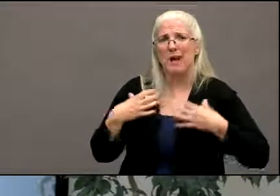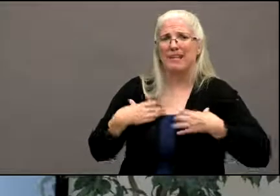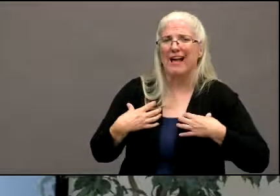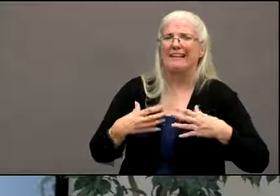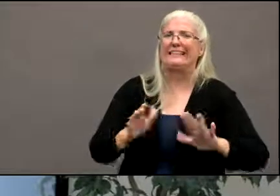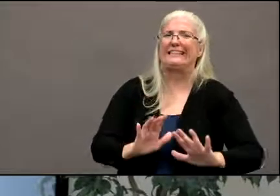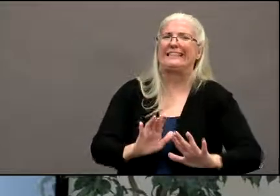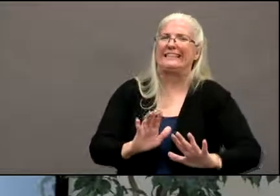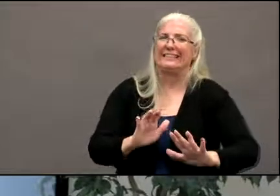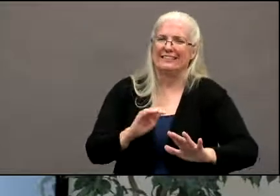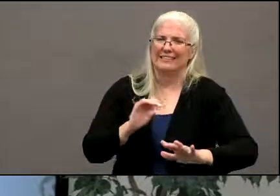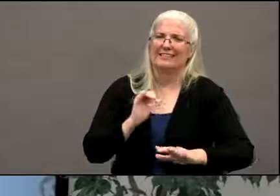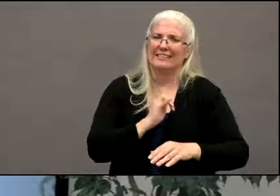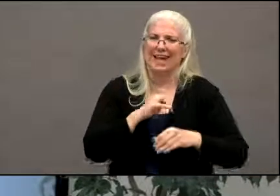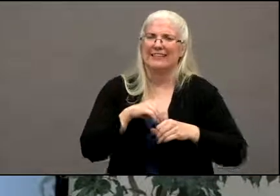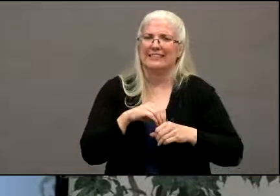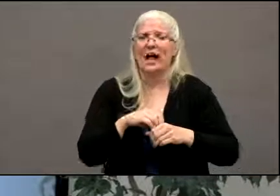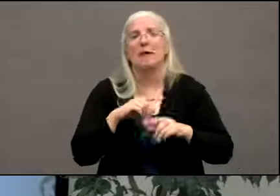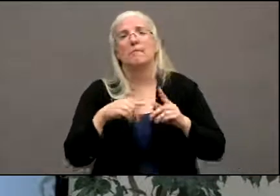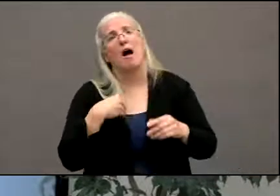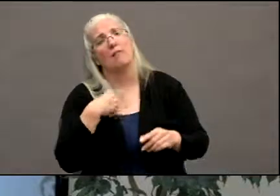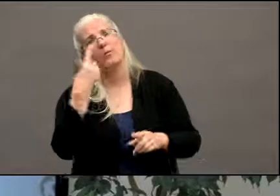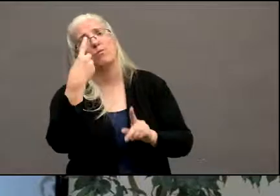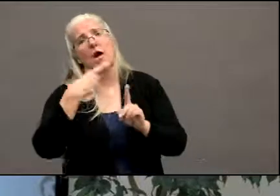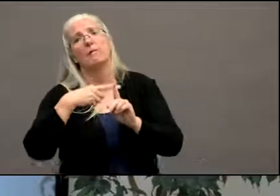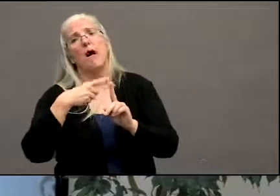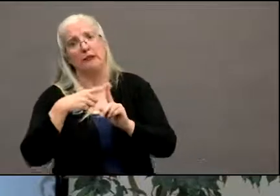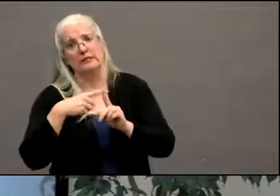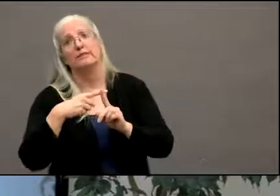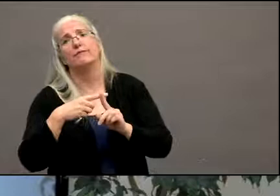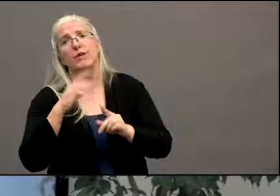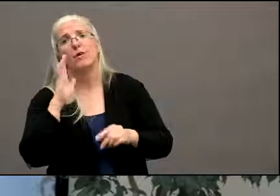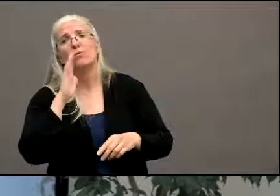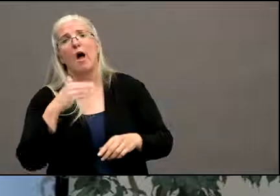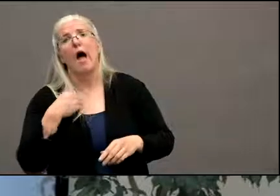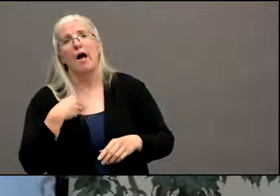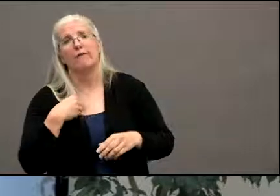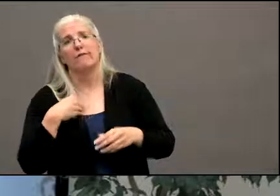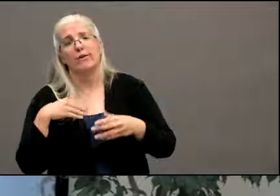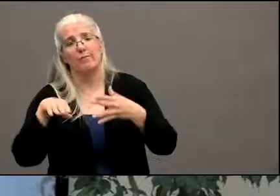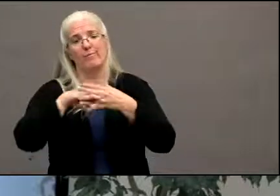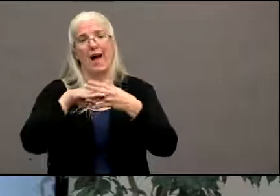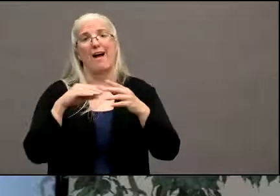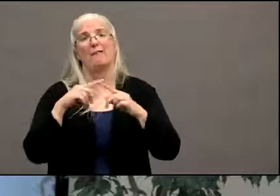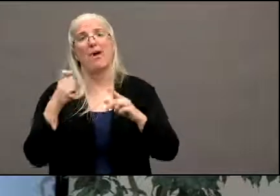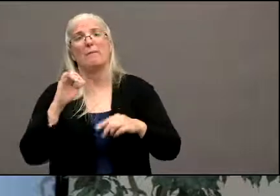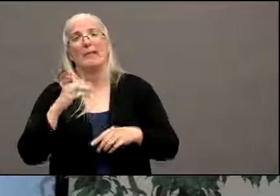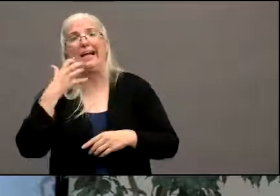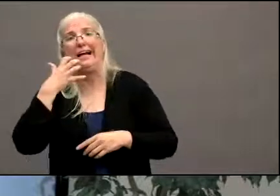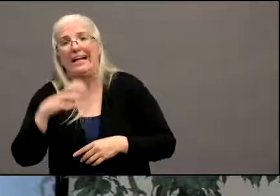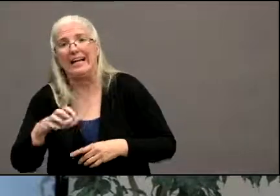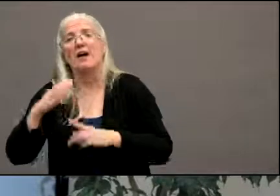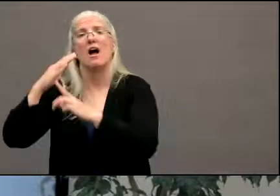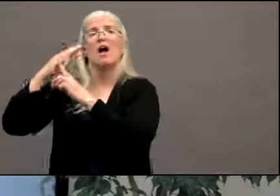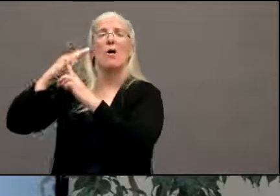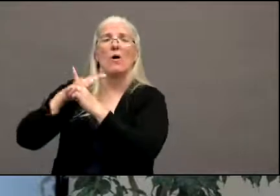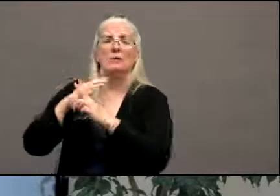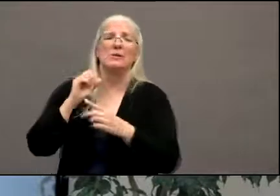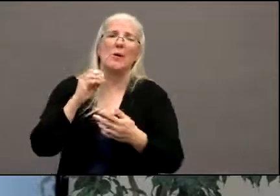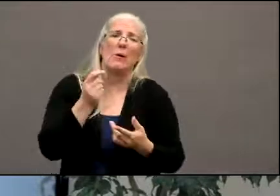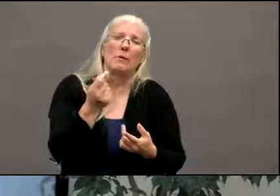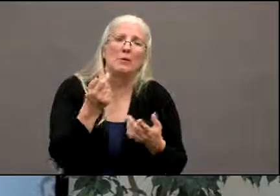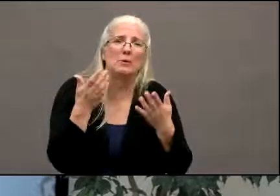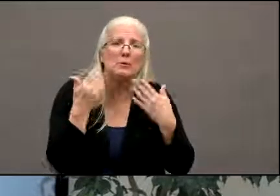We'll get, yeah, there is a bit of a marine layer mixed in with the particulates in the air right now, so we do get a break from the heat, but you know, continue to